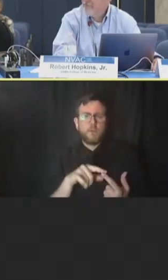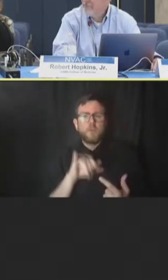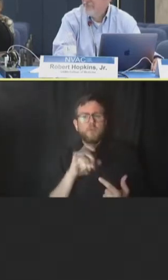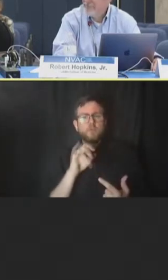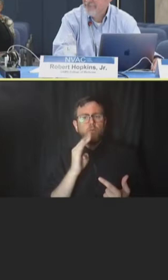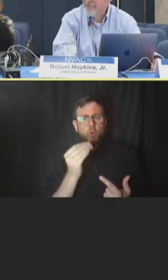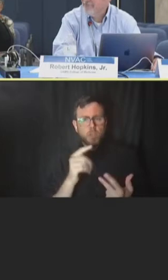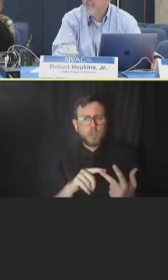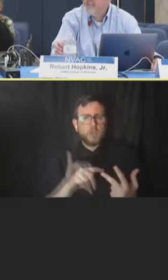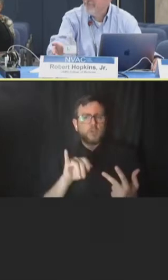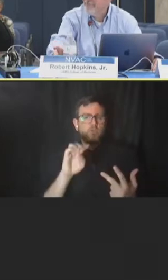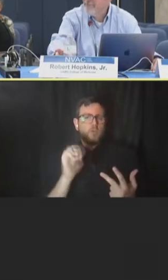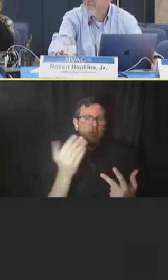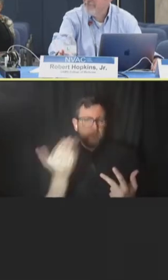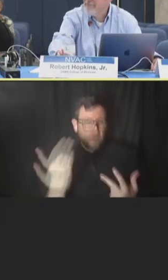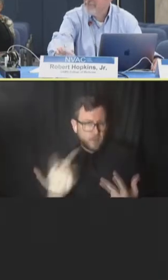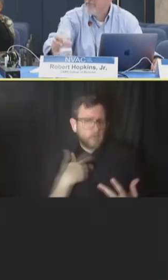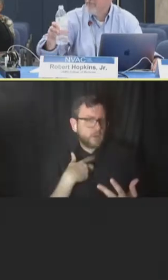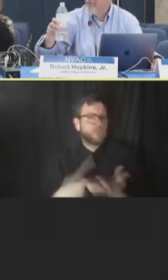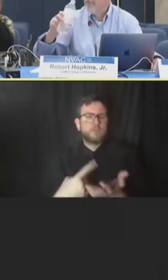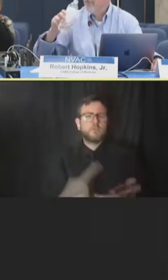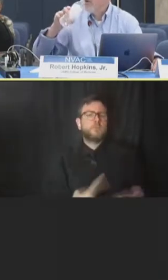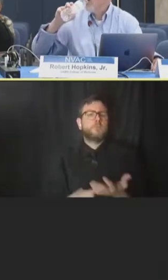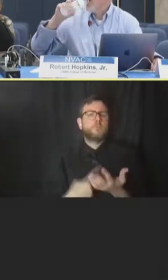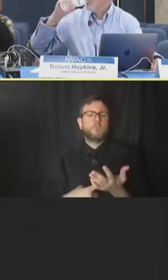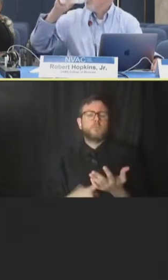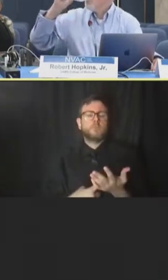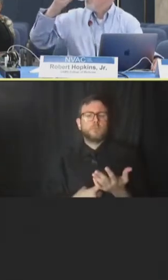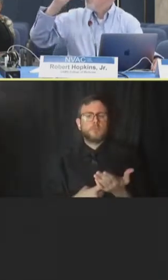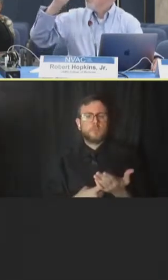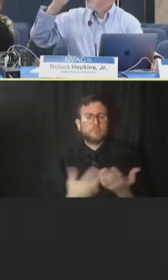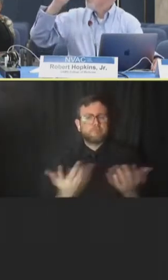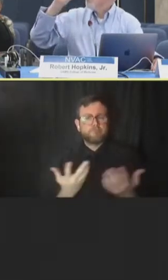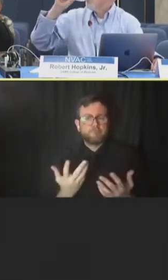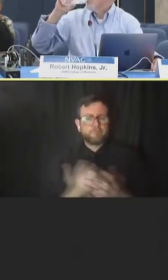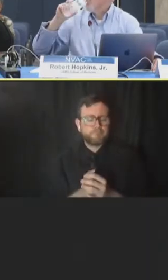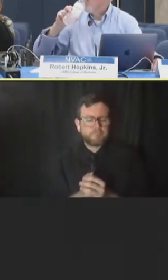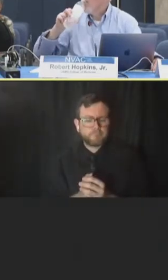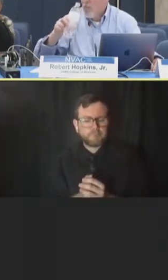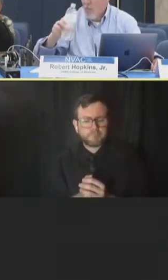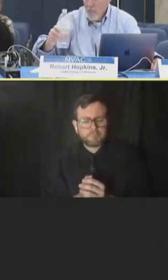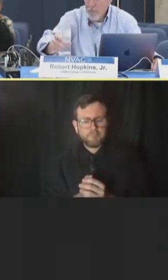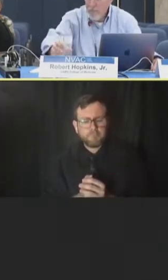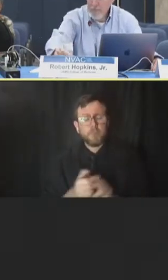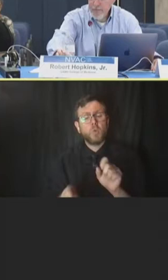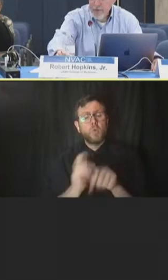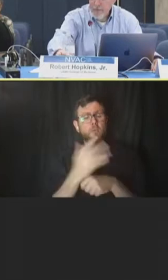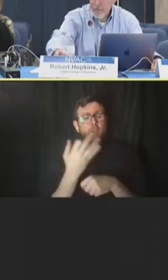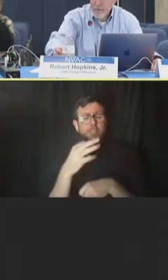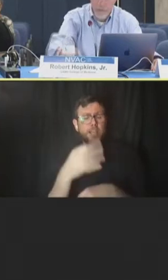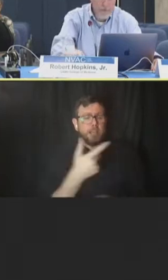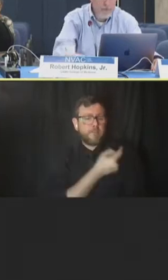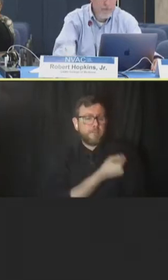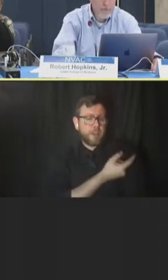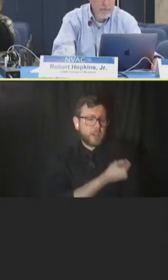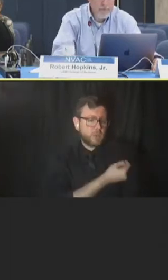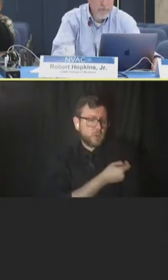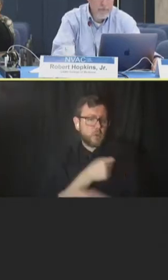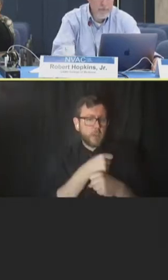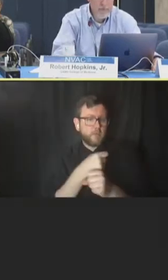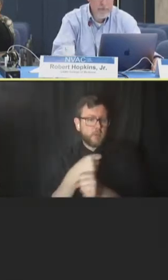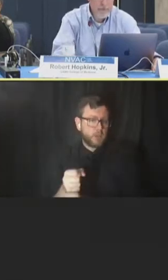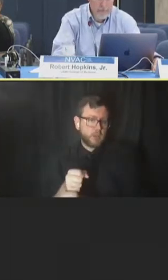and June 15th to discuss the COVID-19 vaccine manufactured